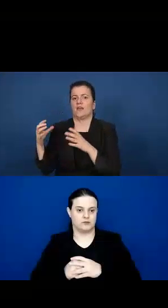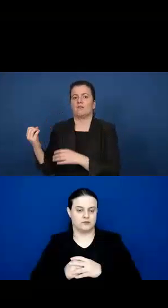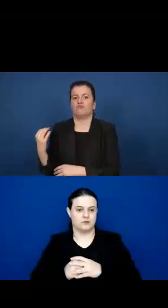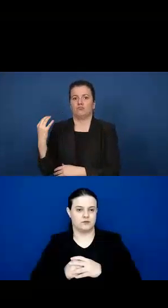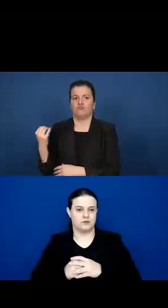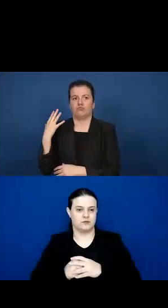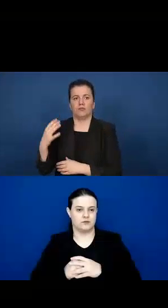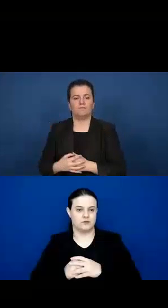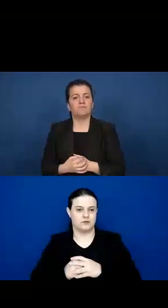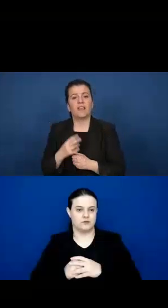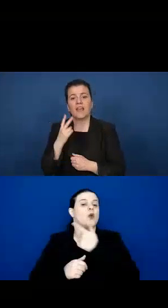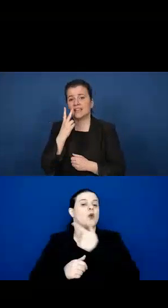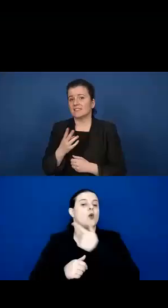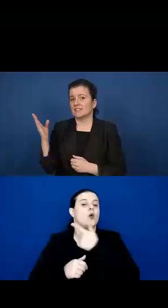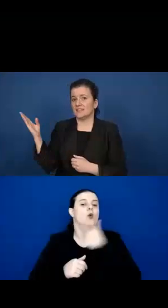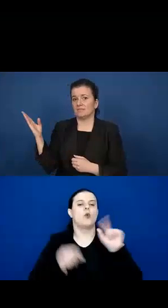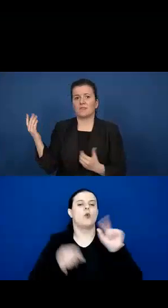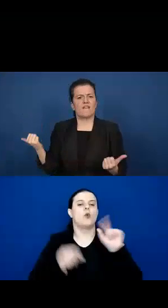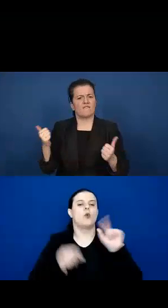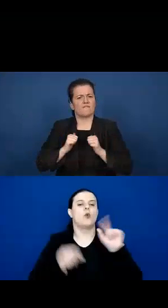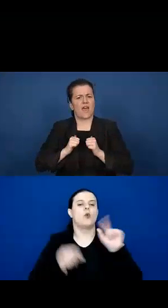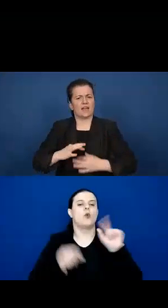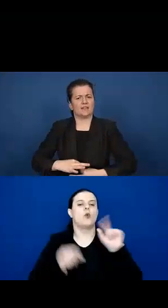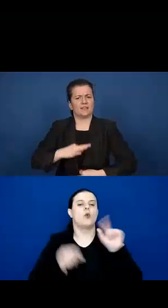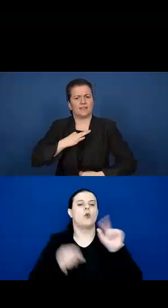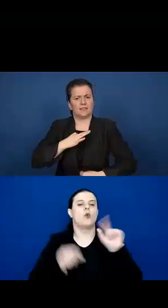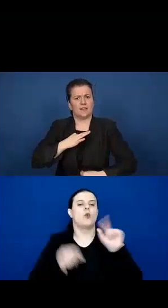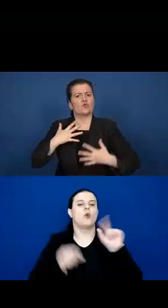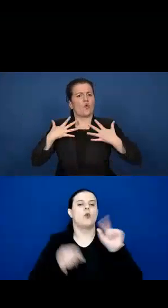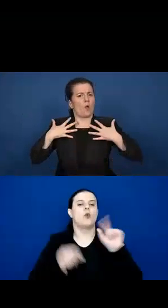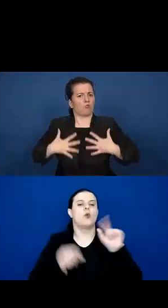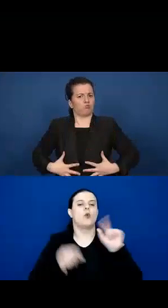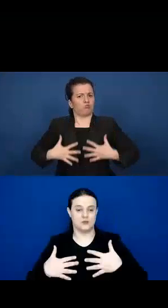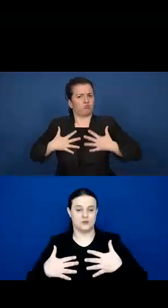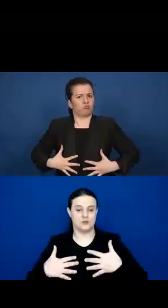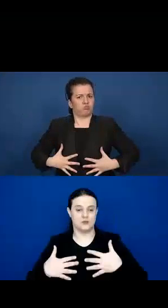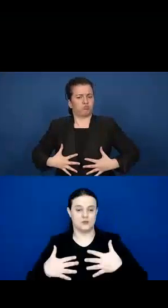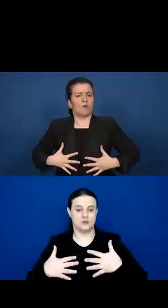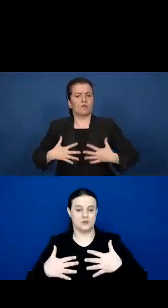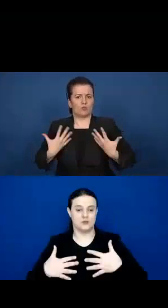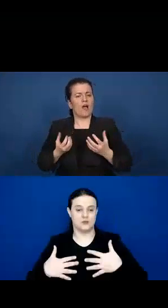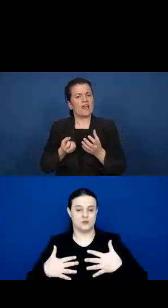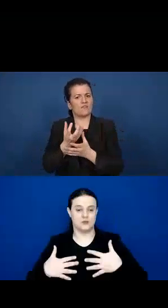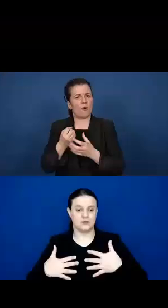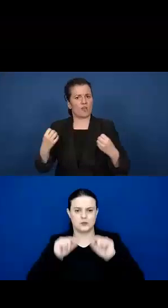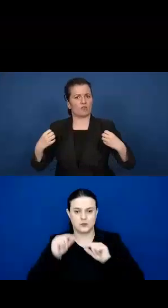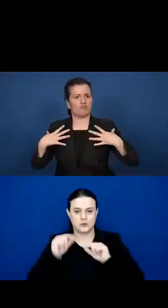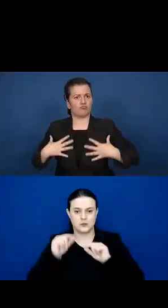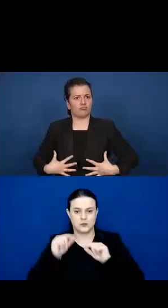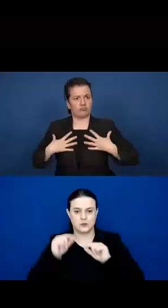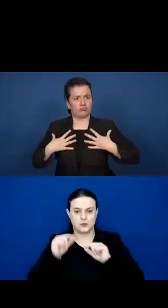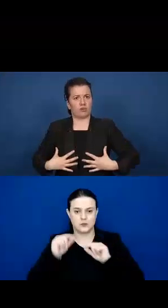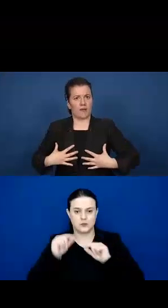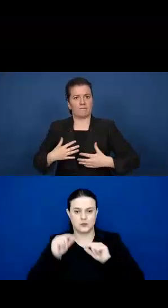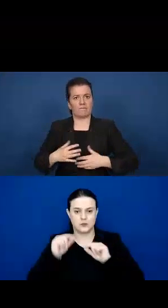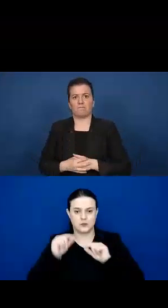This slide shows the current Haptic Quest covering the torso, with 16 actuators placed in a 4x4 grid